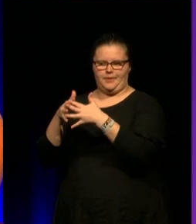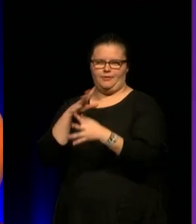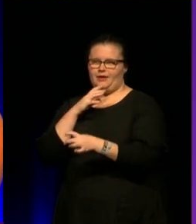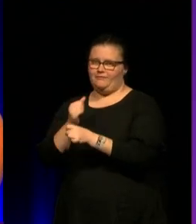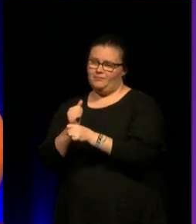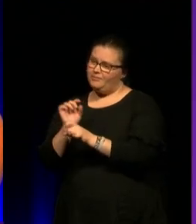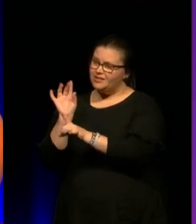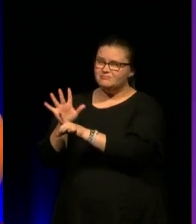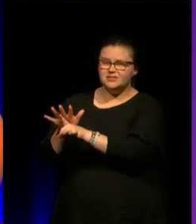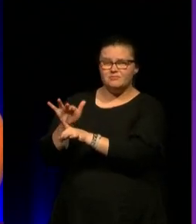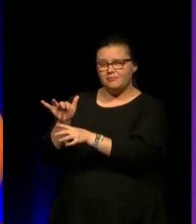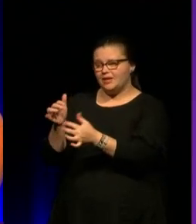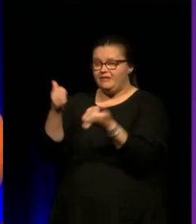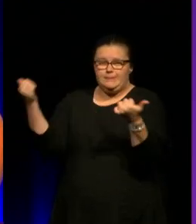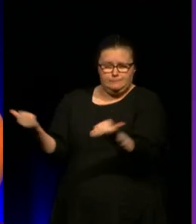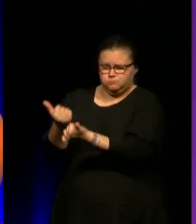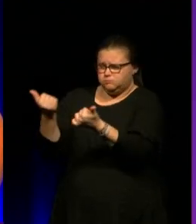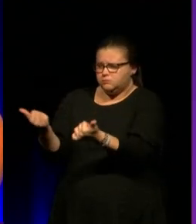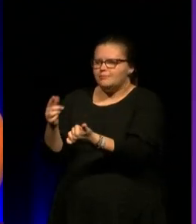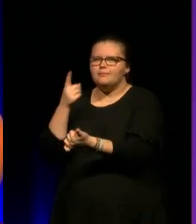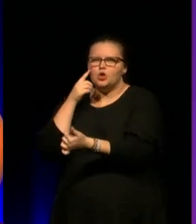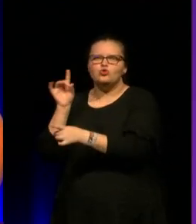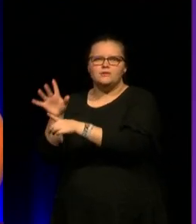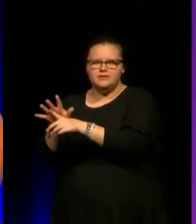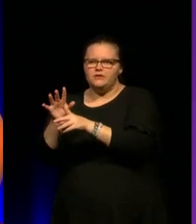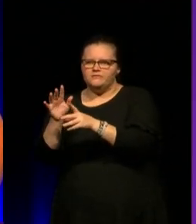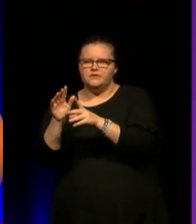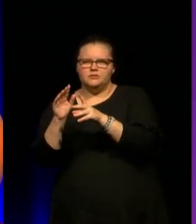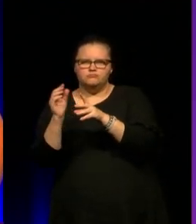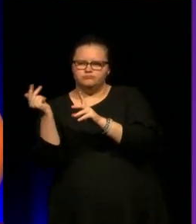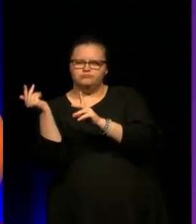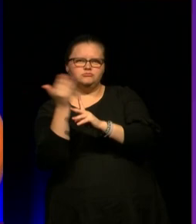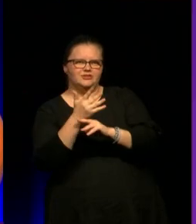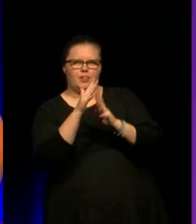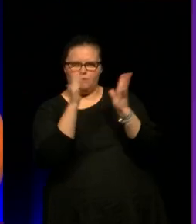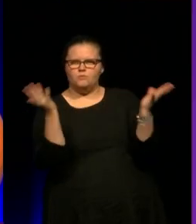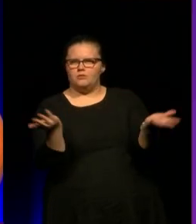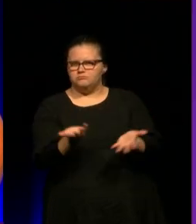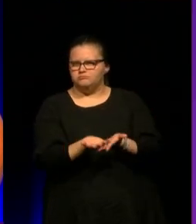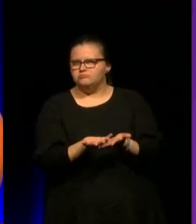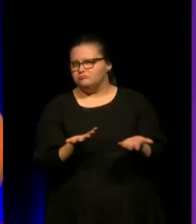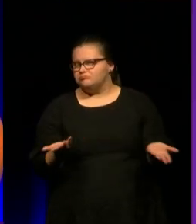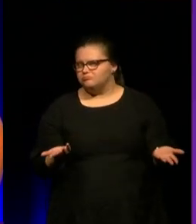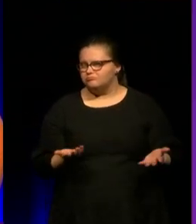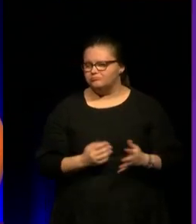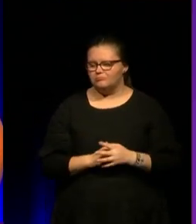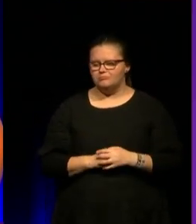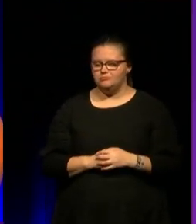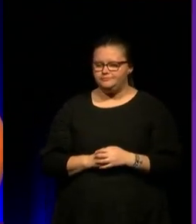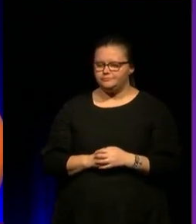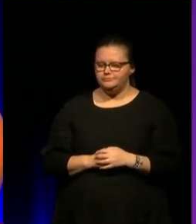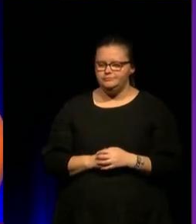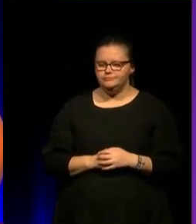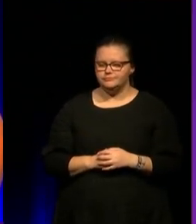look to, if they have enough of a stockpile, they may look to distribute that themselves with their product. And they have hinted that they will consider